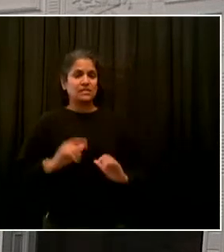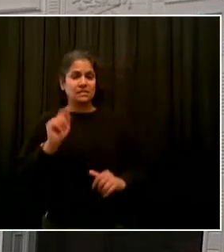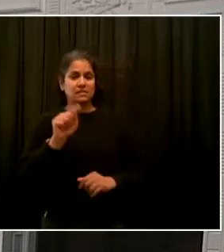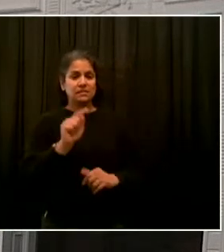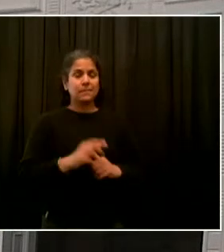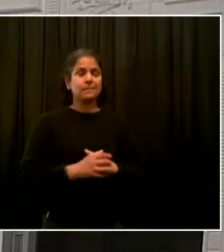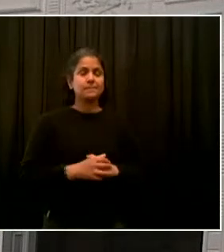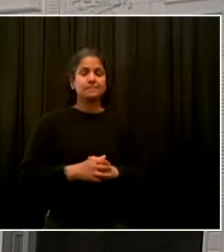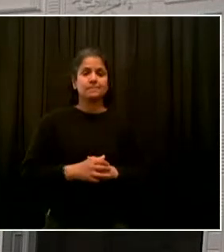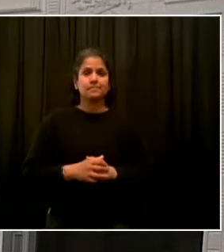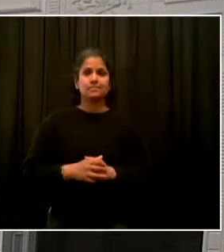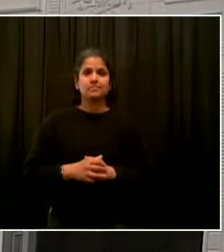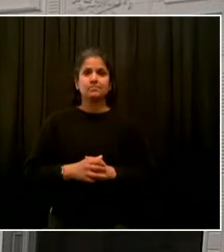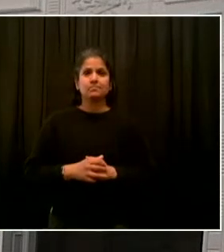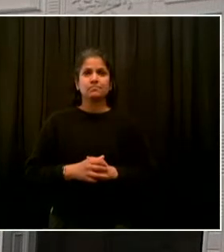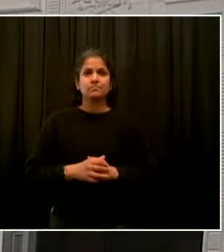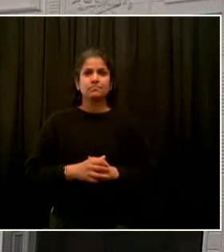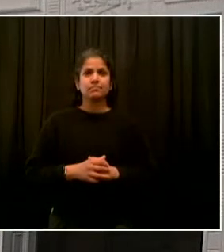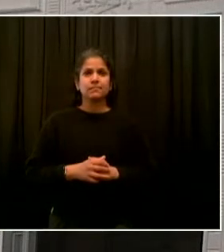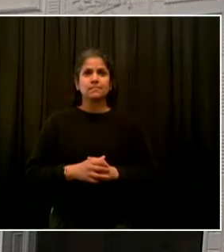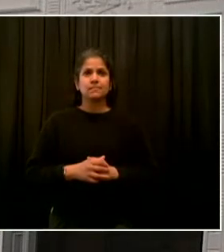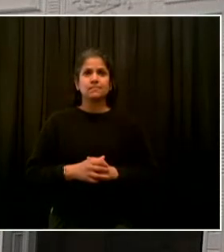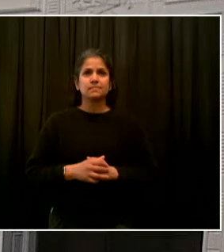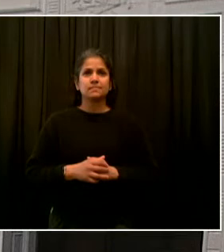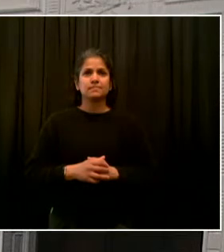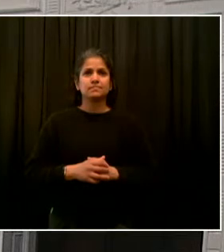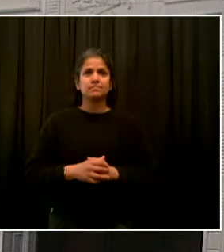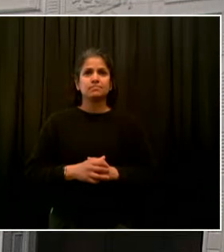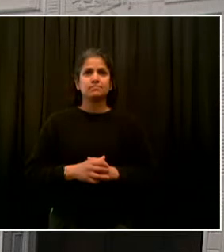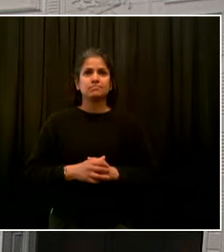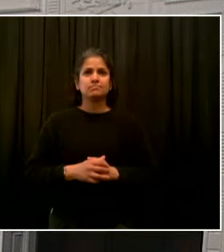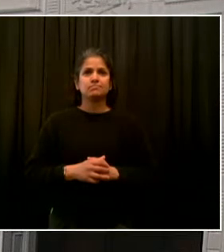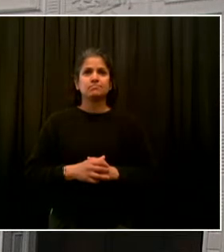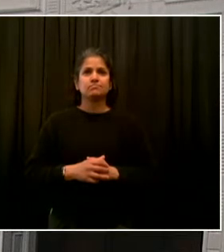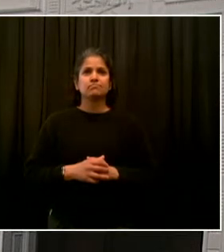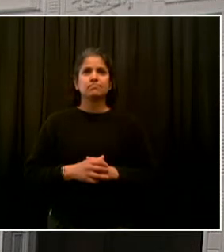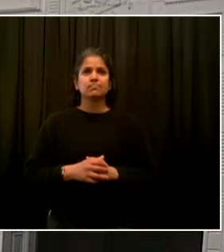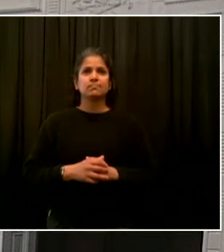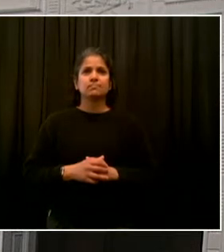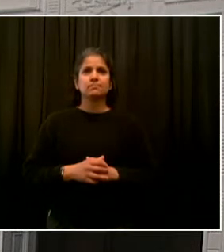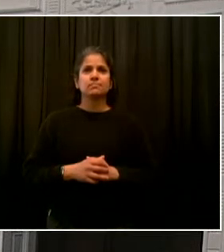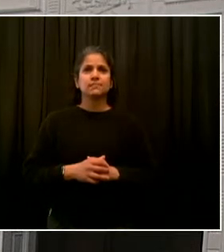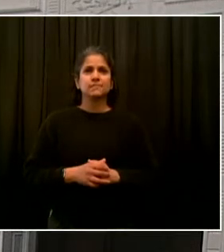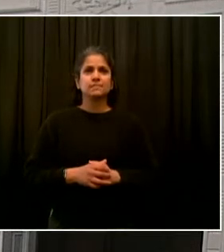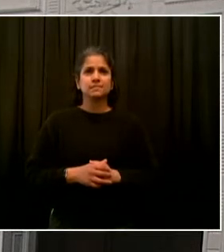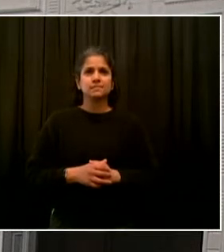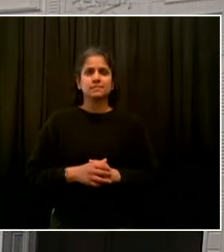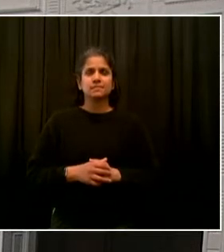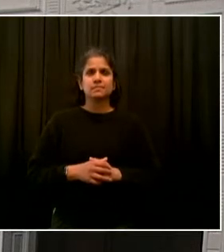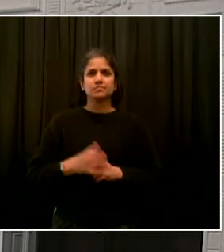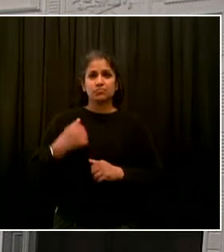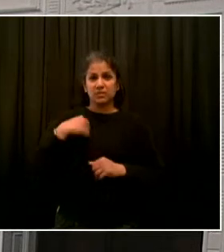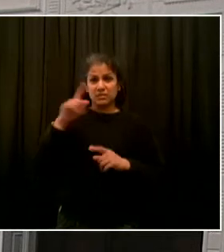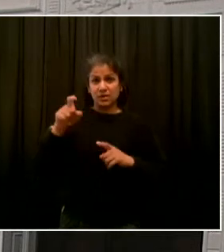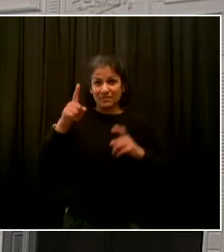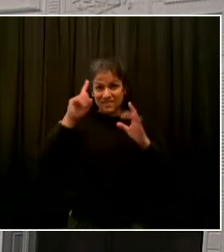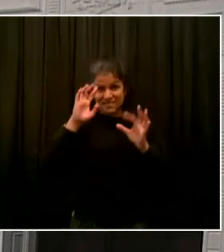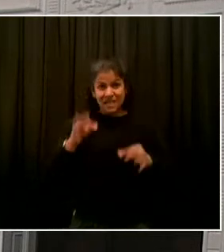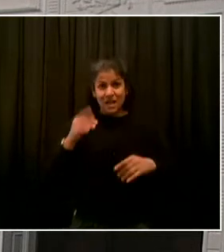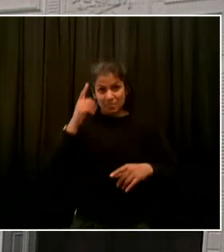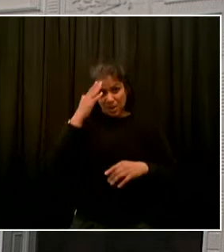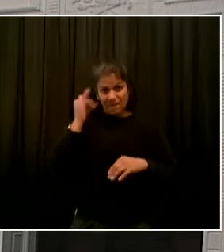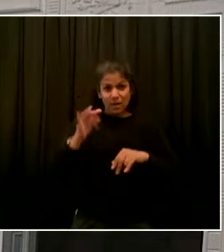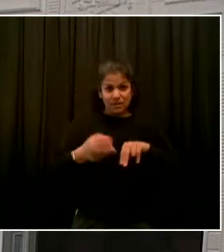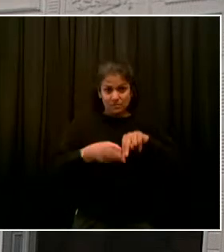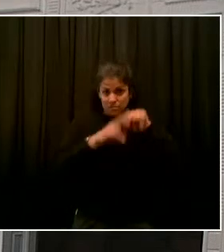the trajectory is that there's going to be an increased number of cases in New York City in the next few weeks, why are you limiting it to just